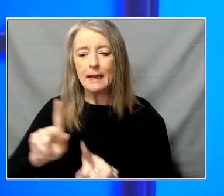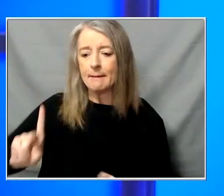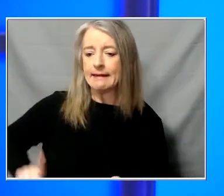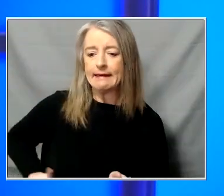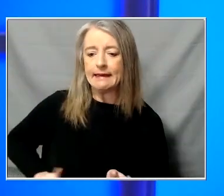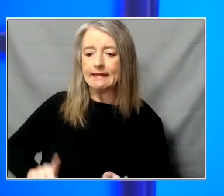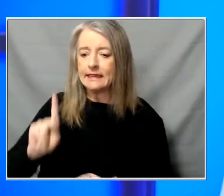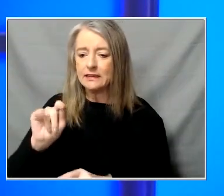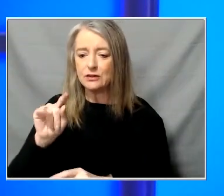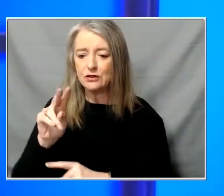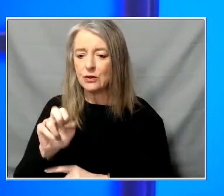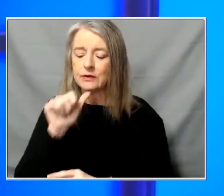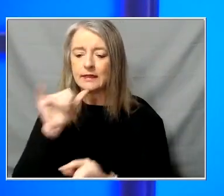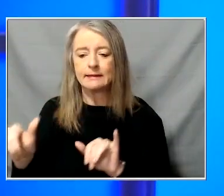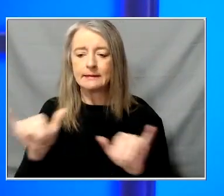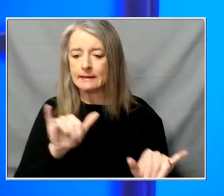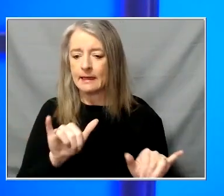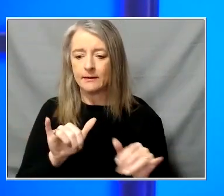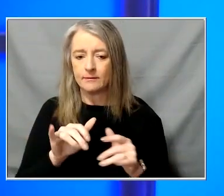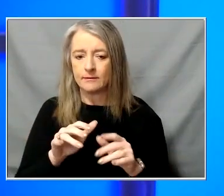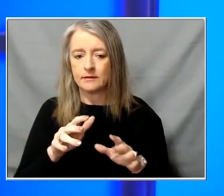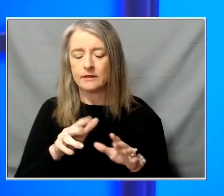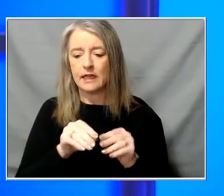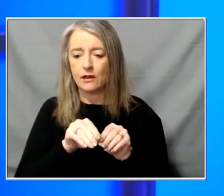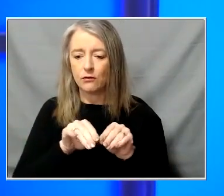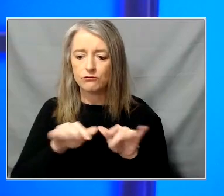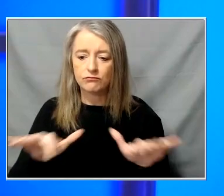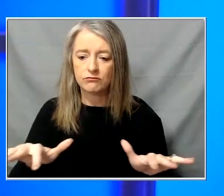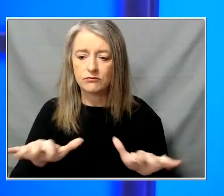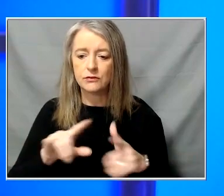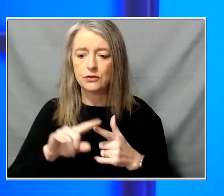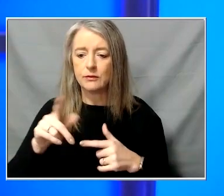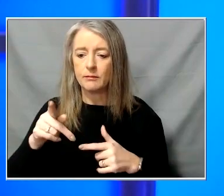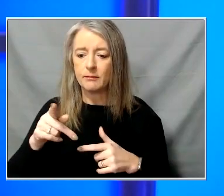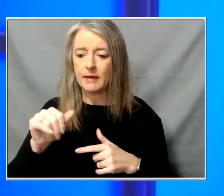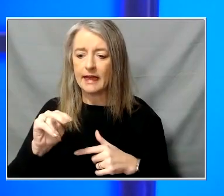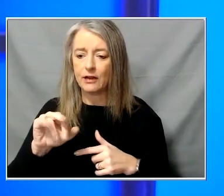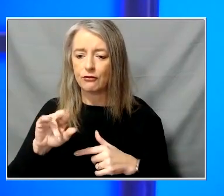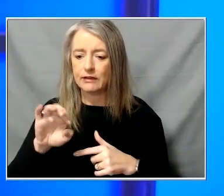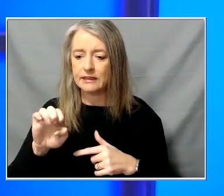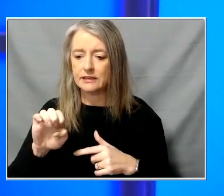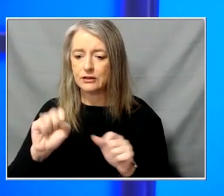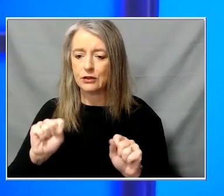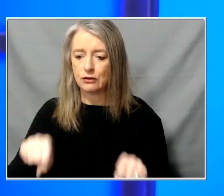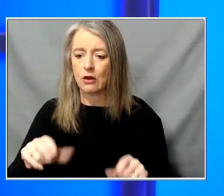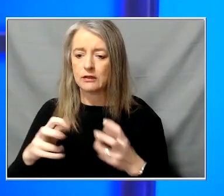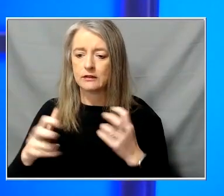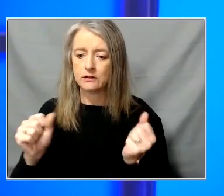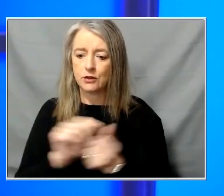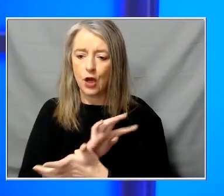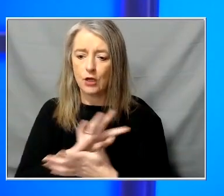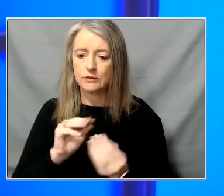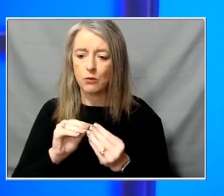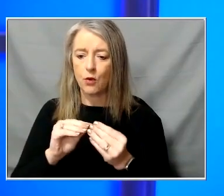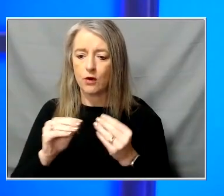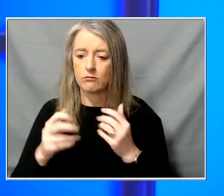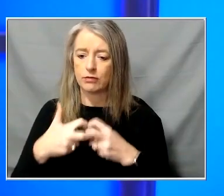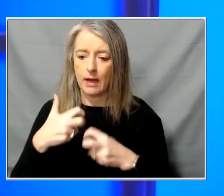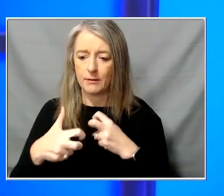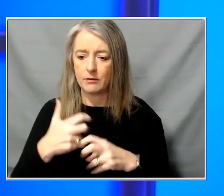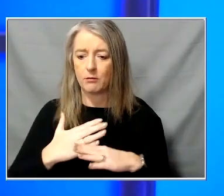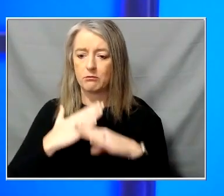they would scatter to the bile ducts and to the pancreas potentially could cause pancreatitis and blockage of the bile ducts. So we don't